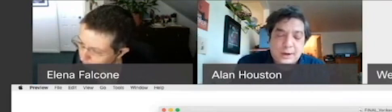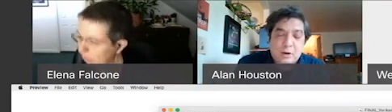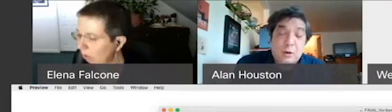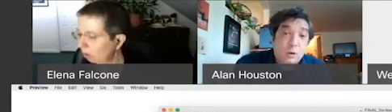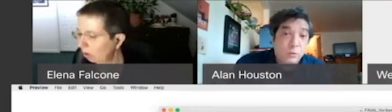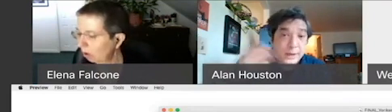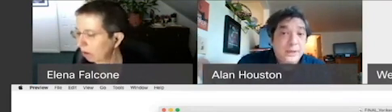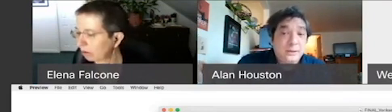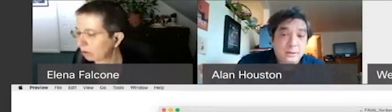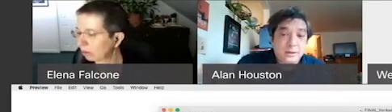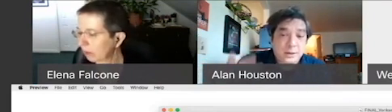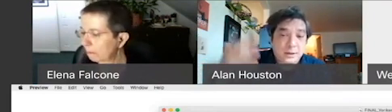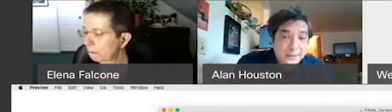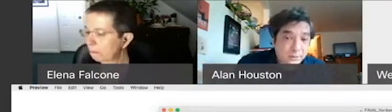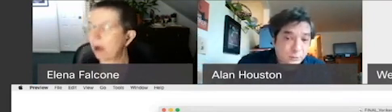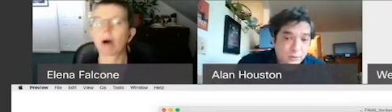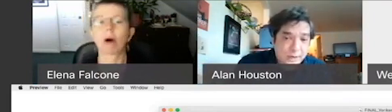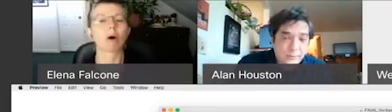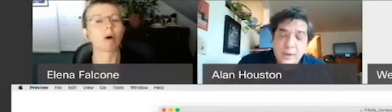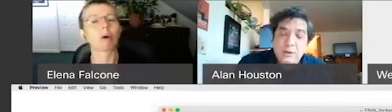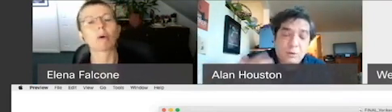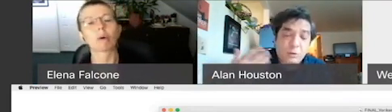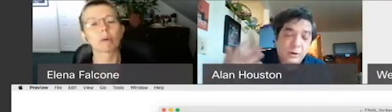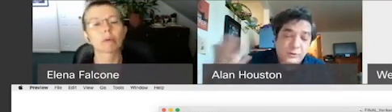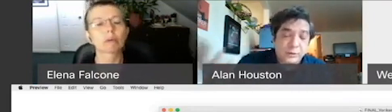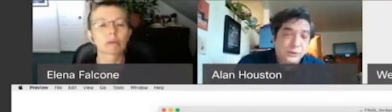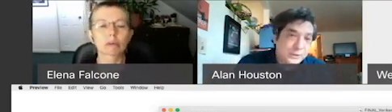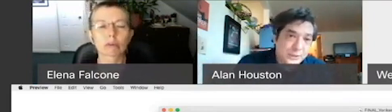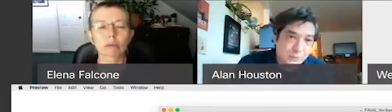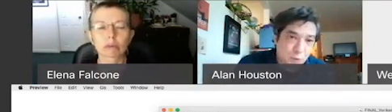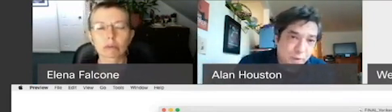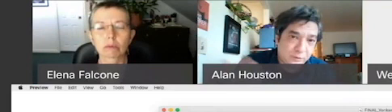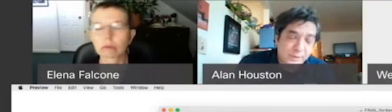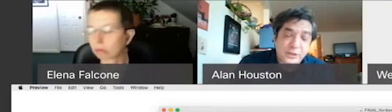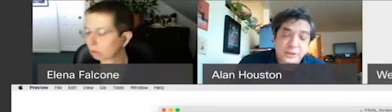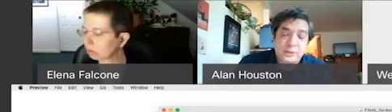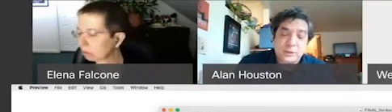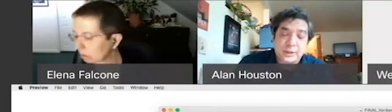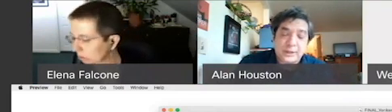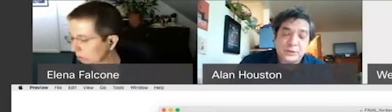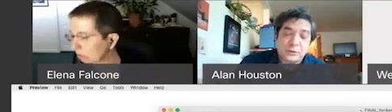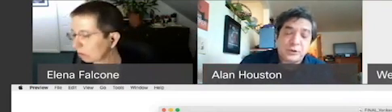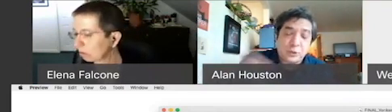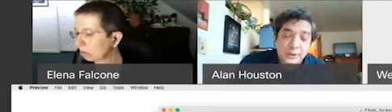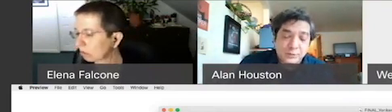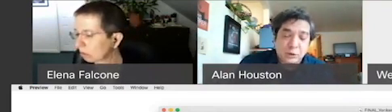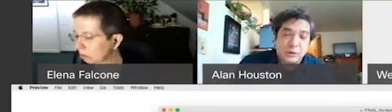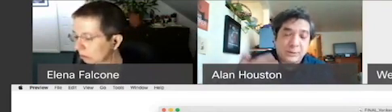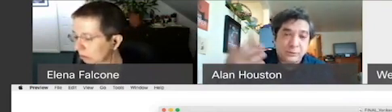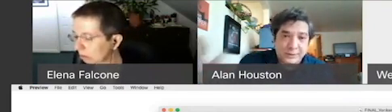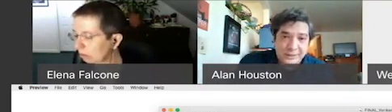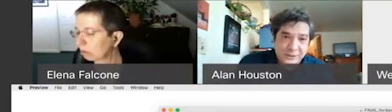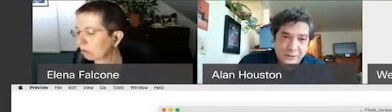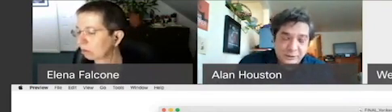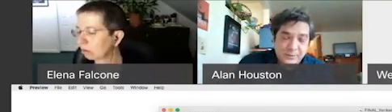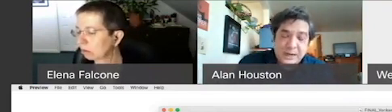already in the program, or if you are interested in more information and would like to join this program and receive materials